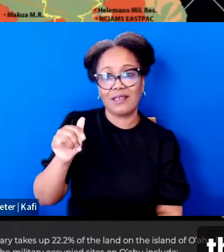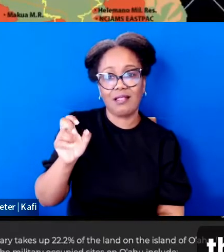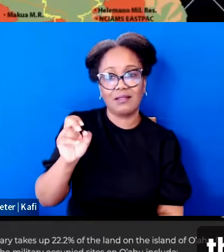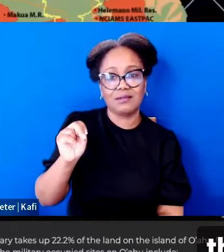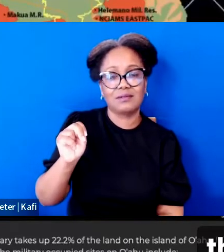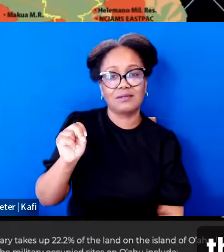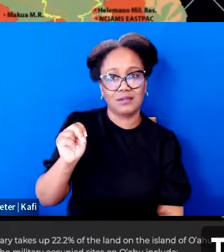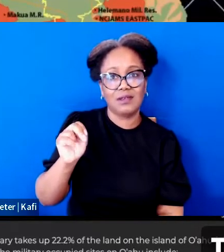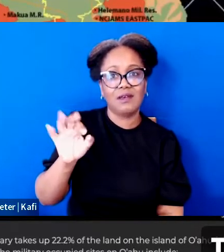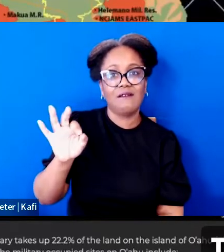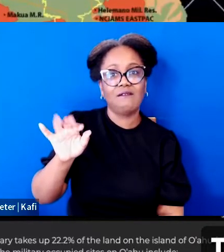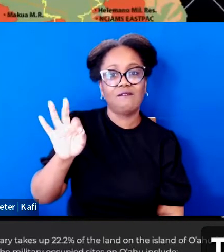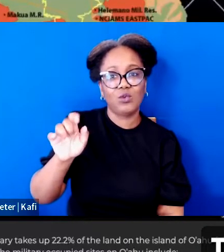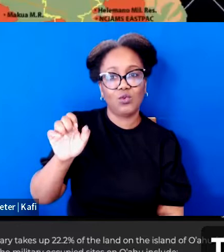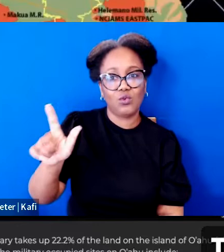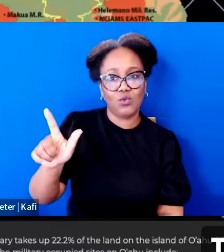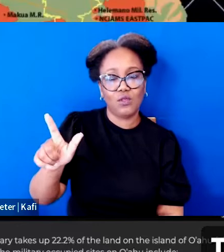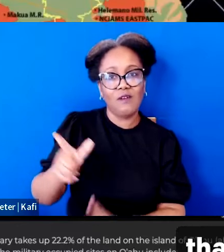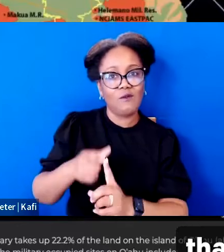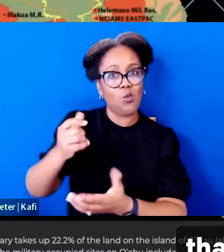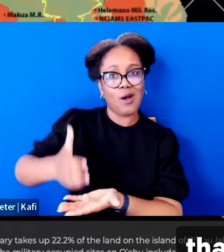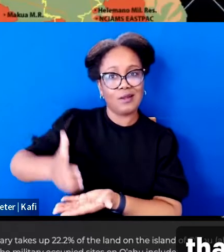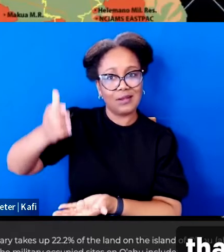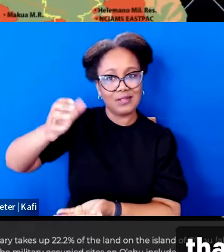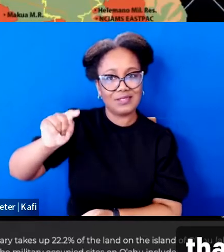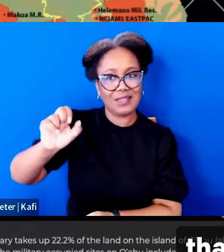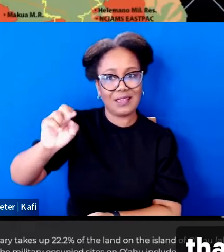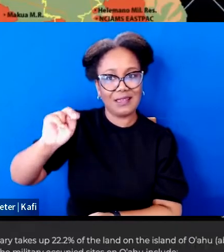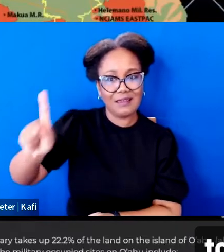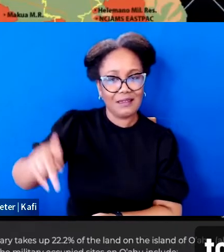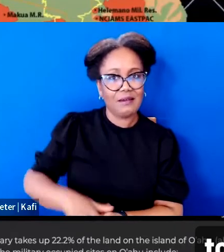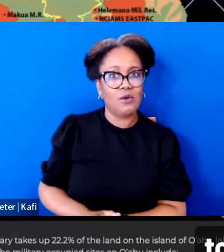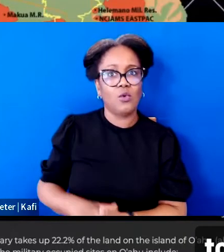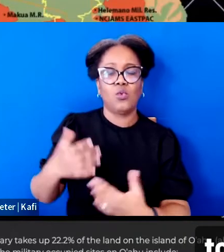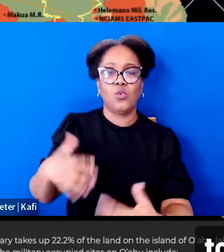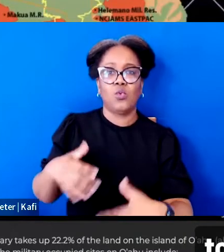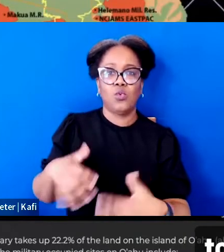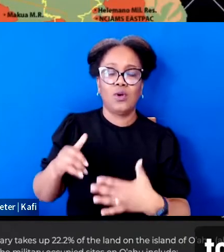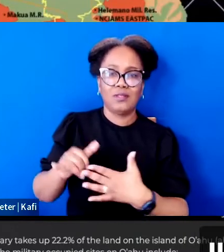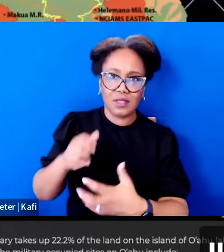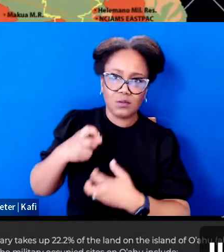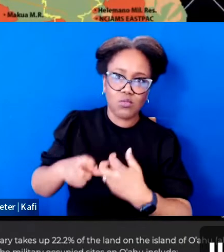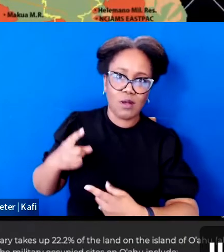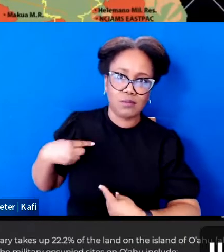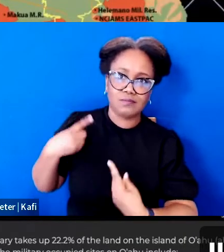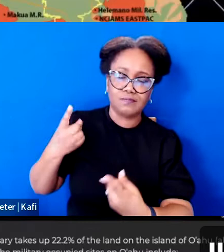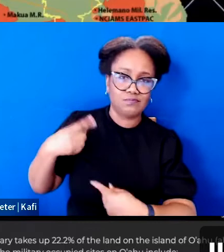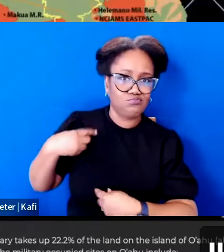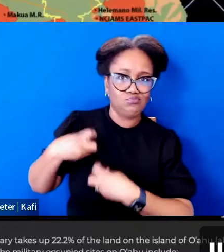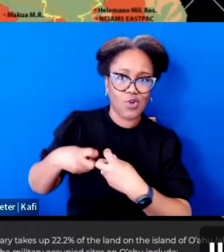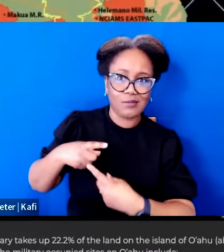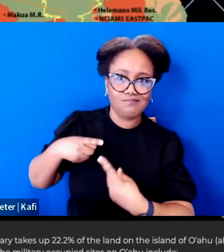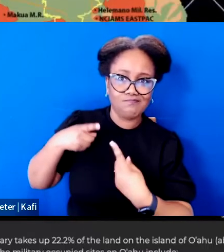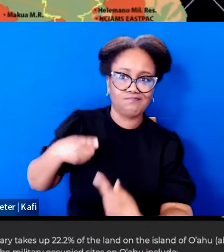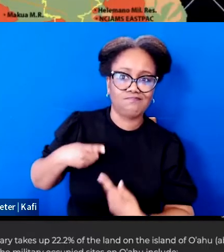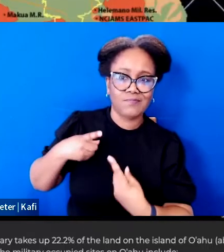year. The military continues to deny that this is a problem, or continued to deny that this was a problem until they could no longer